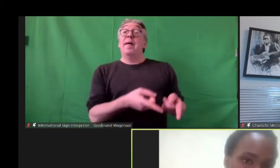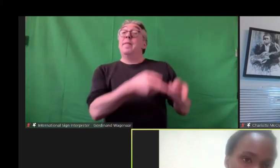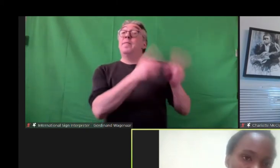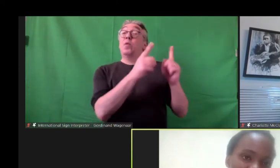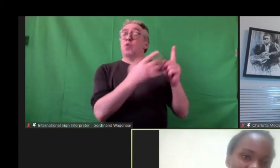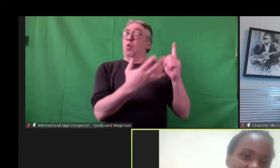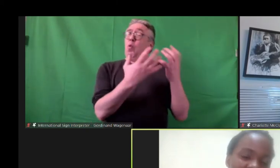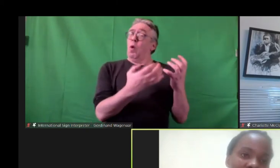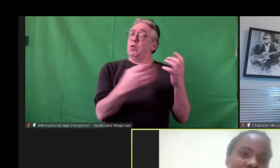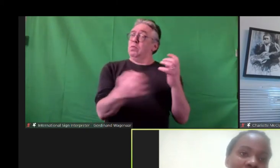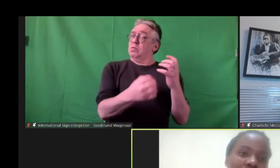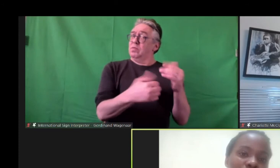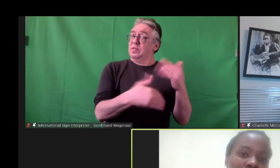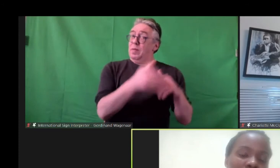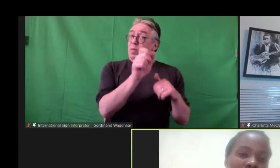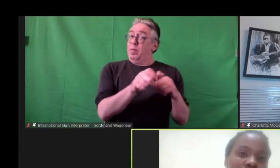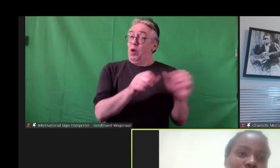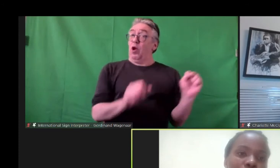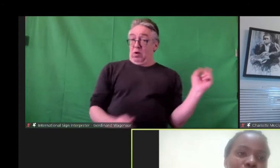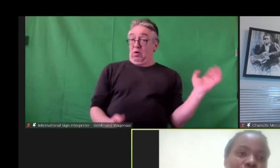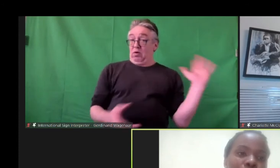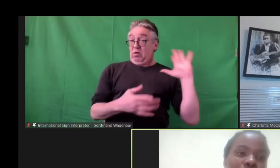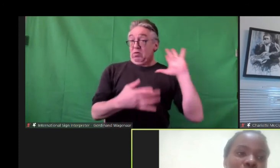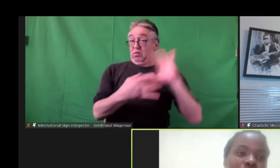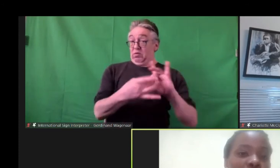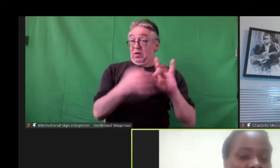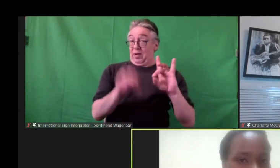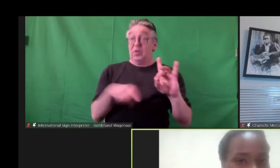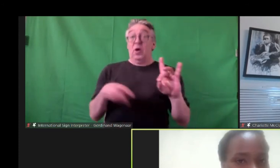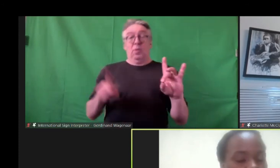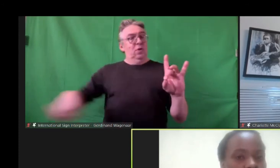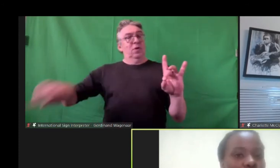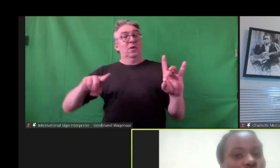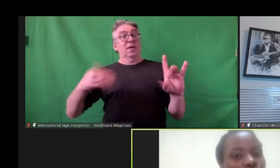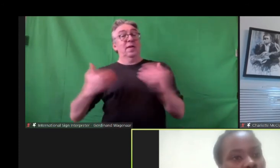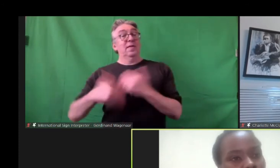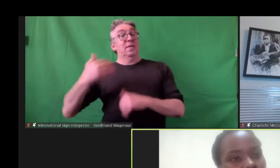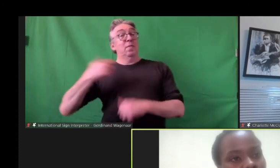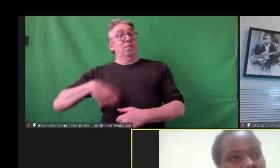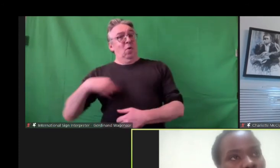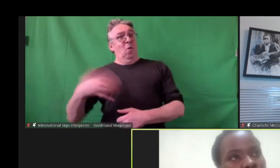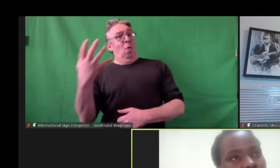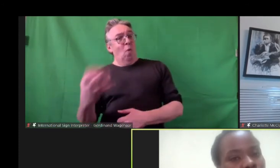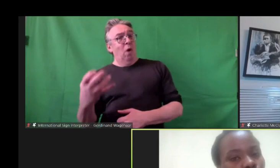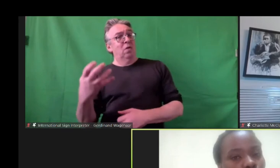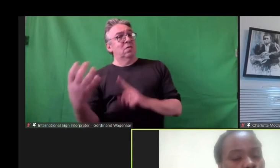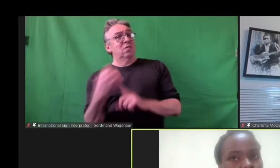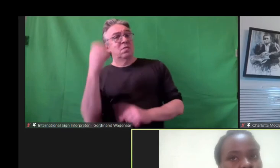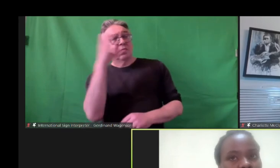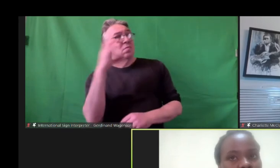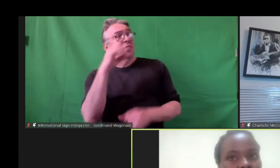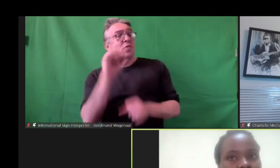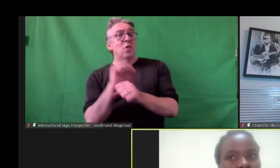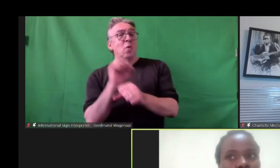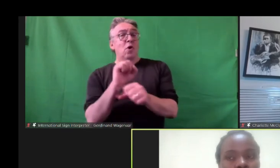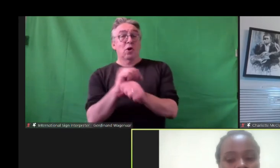with disabilities, as well as job seekers who are persons with disabilities accessing job